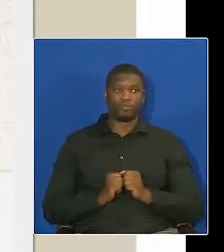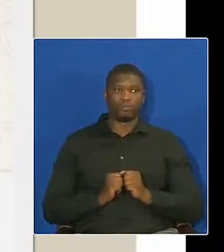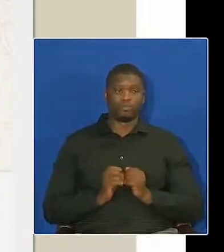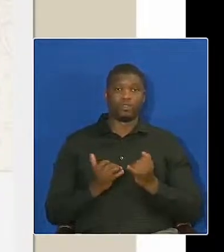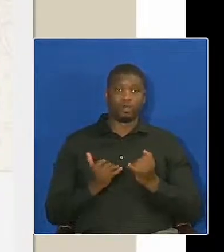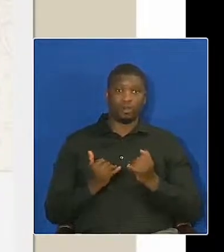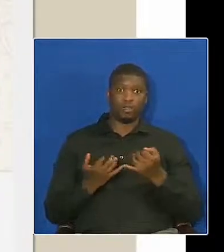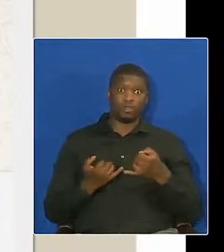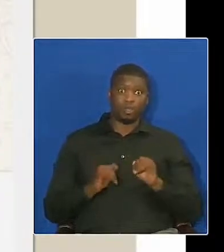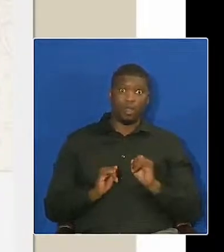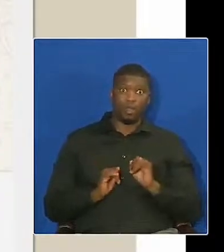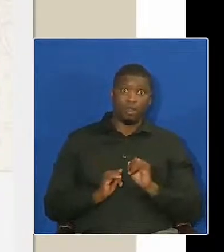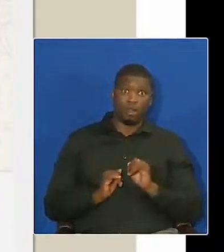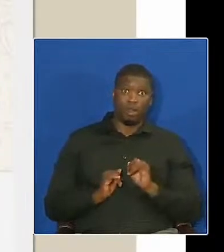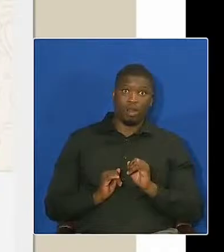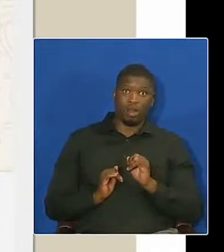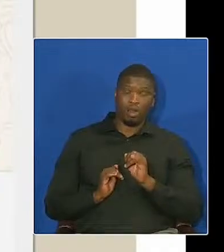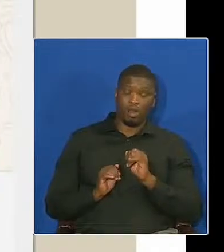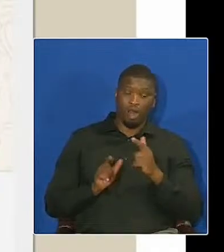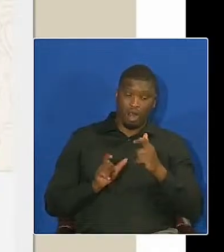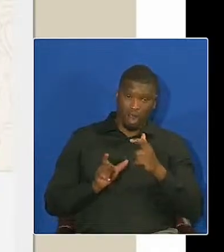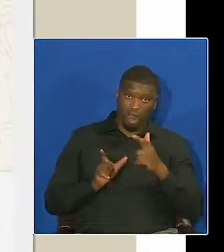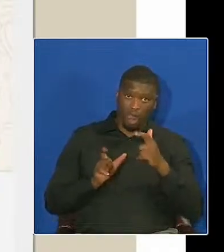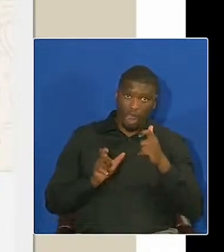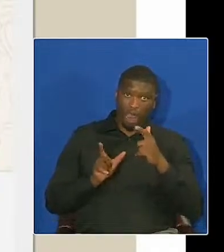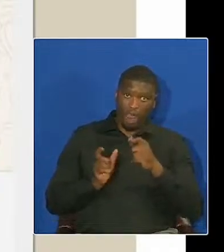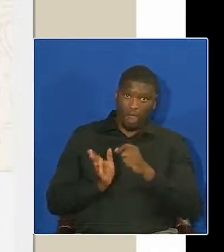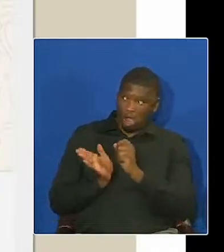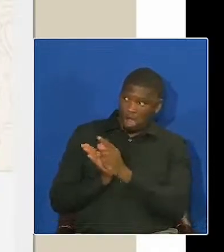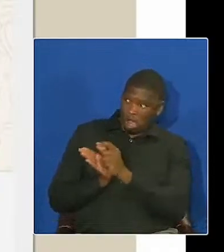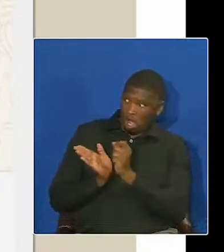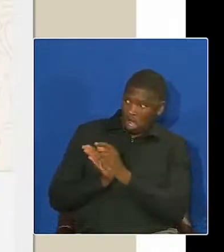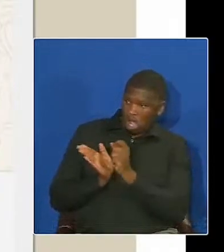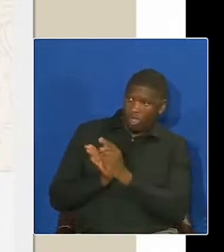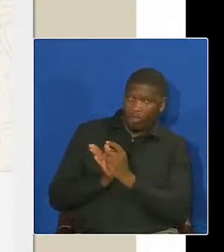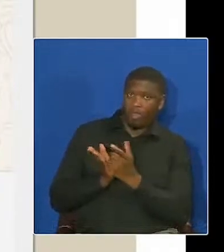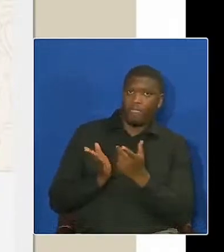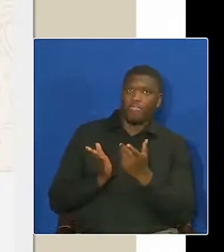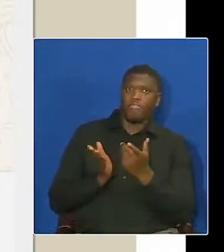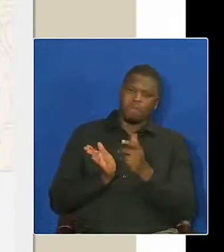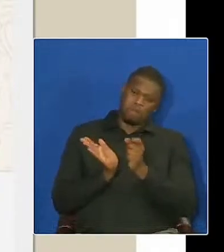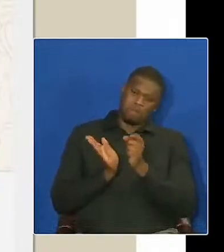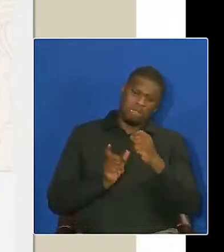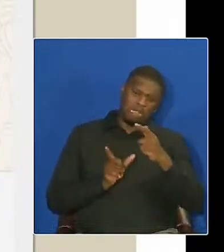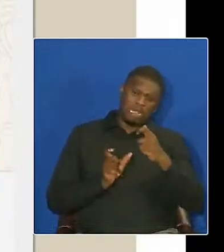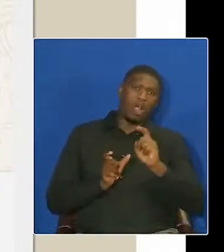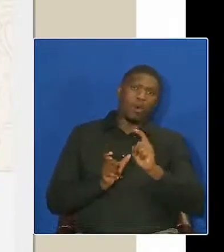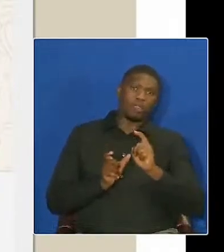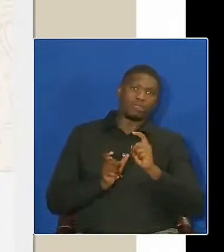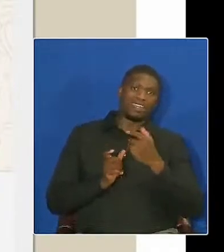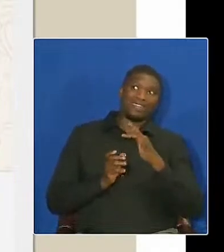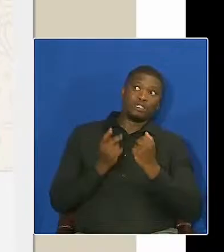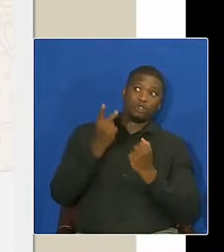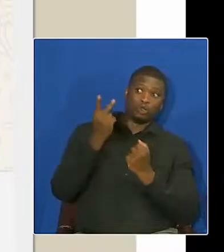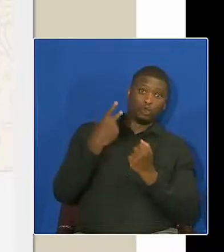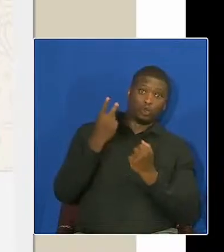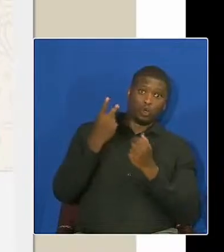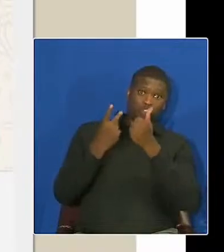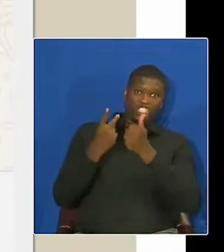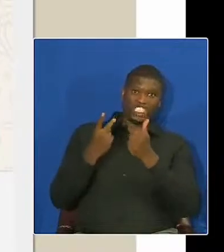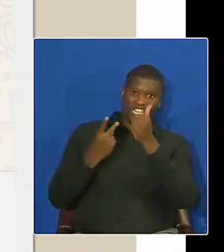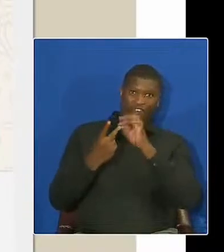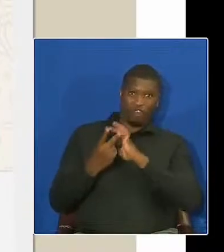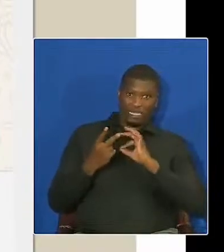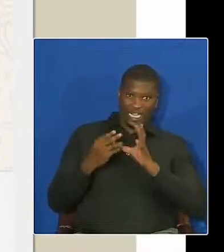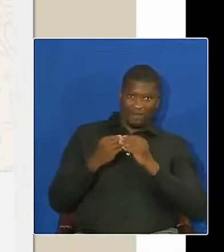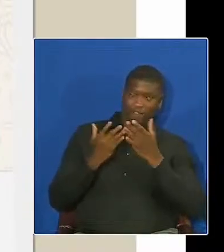is sending his screenshot of his chat with the Chief of Staff as a proof of